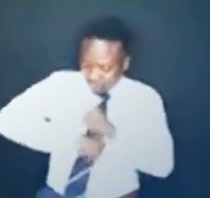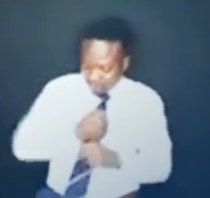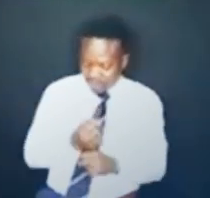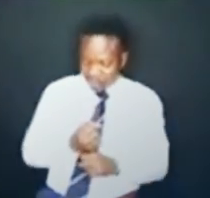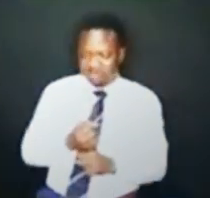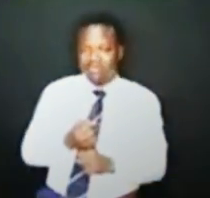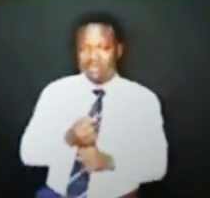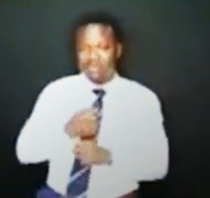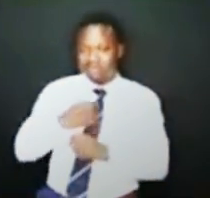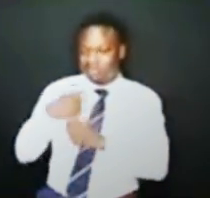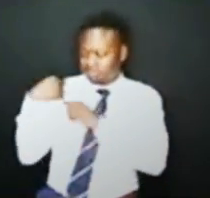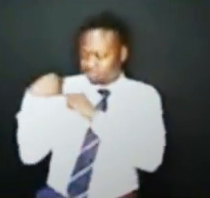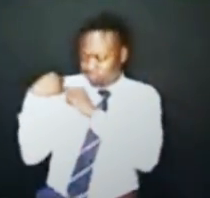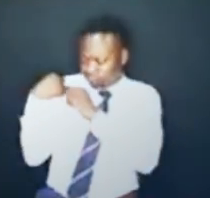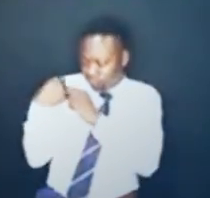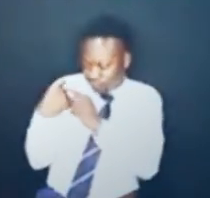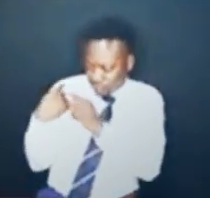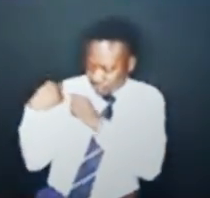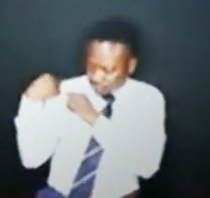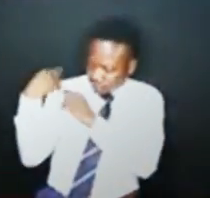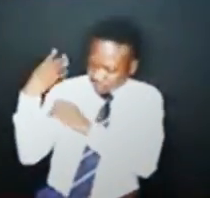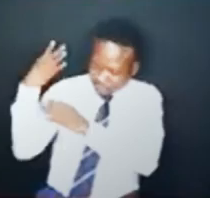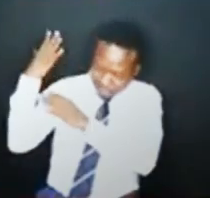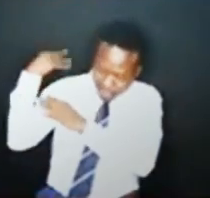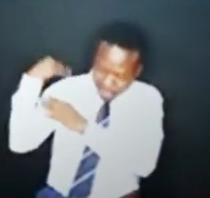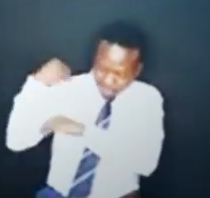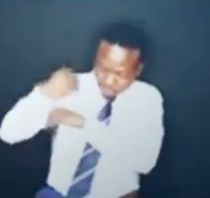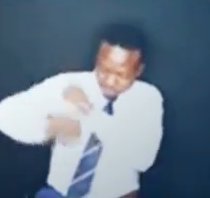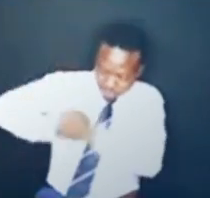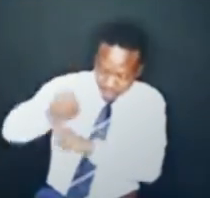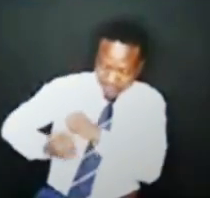them something that seems